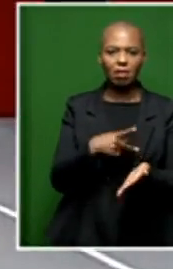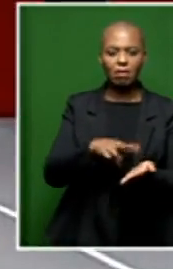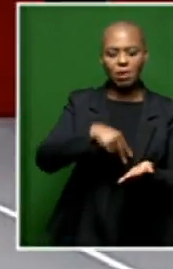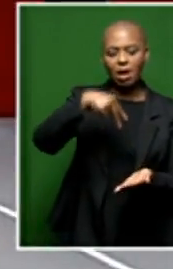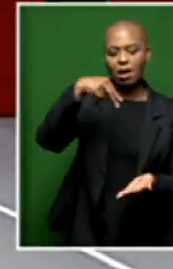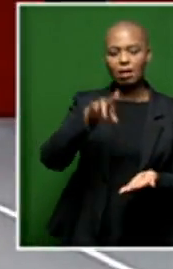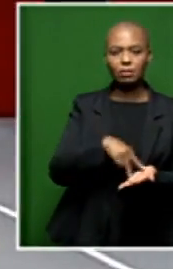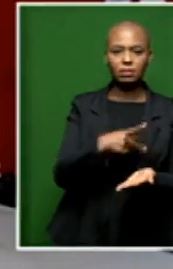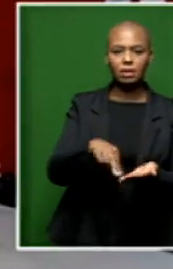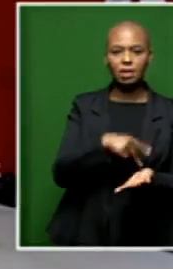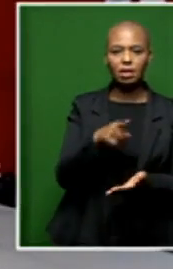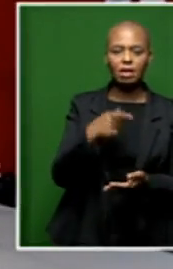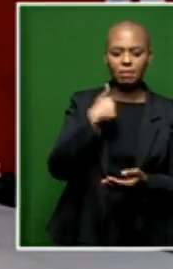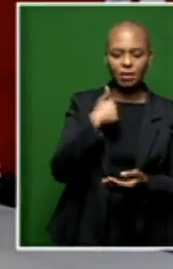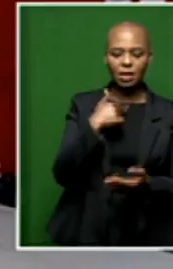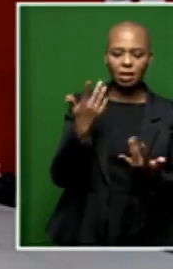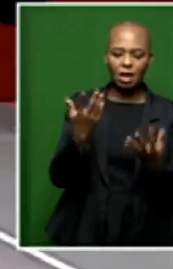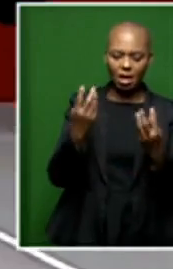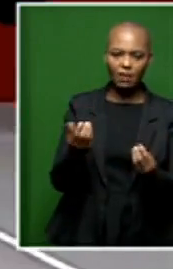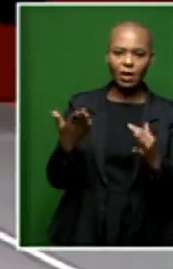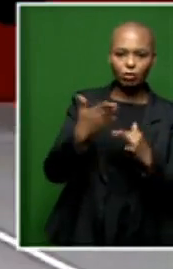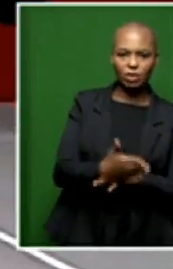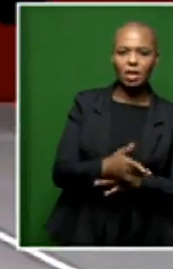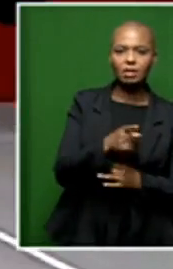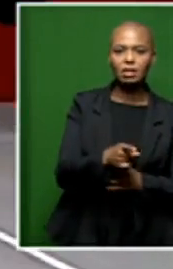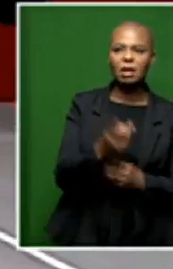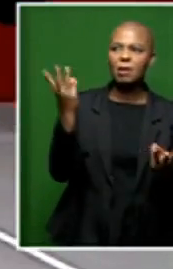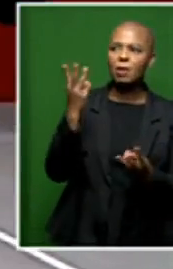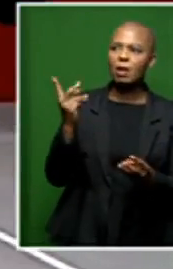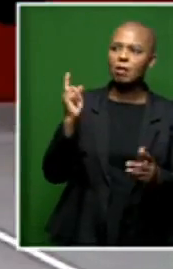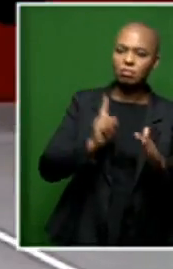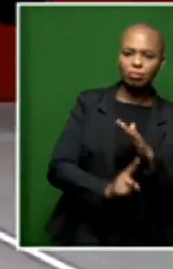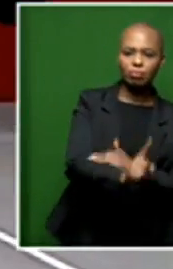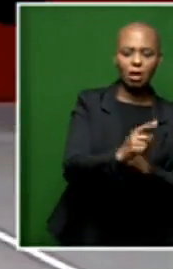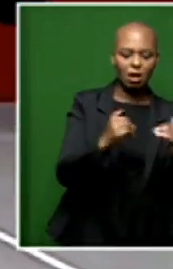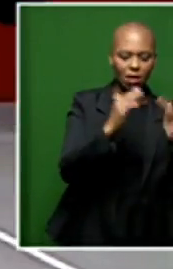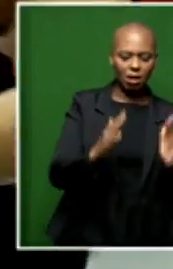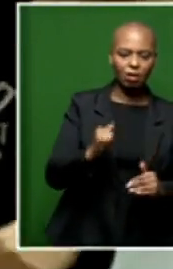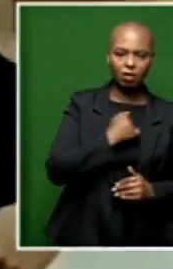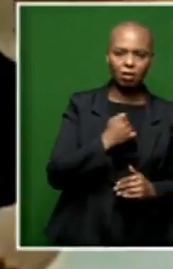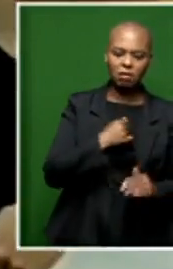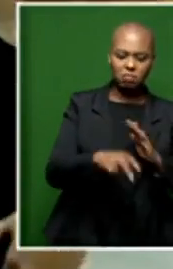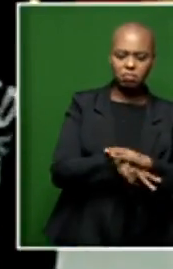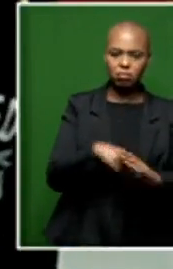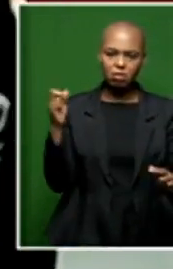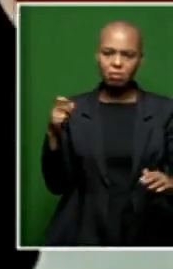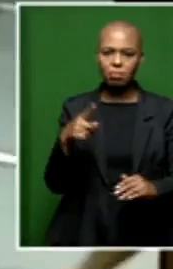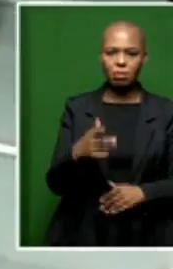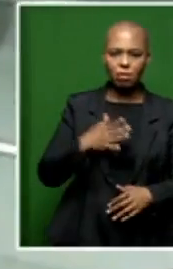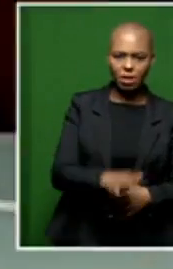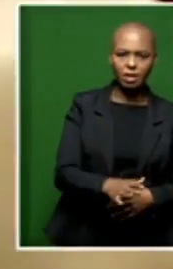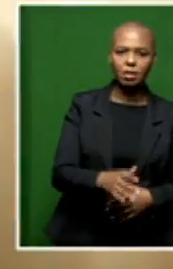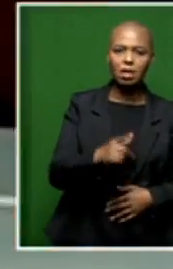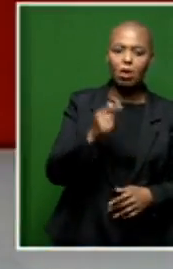me having intruders on our property, in fact, 5 times over the years. Sure. And every time that it happened, I